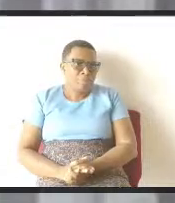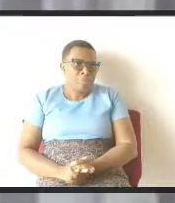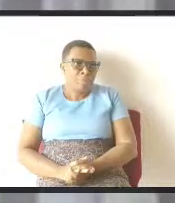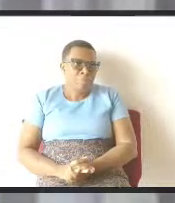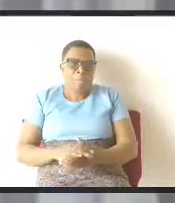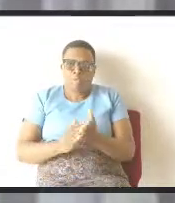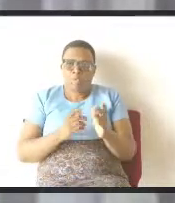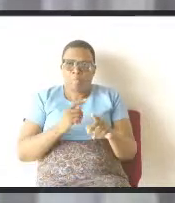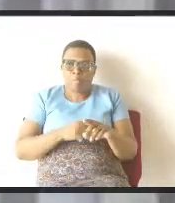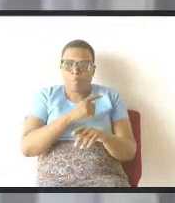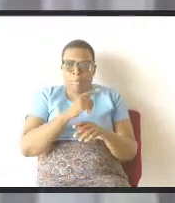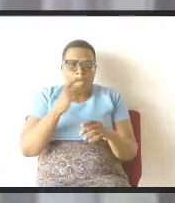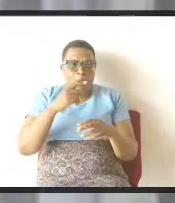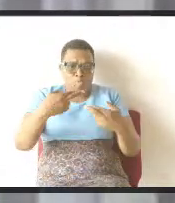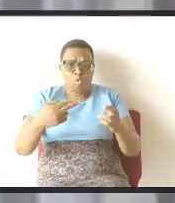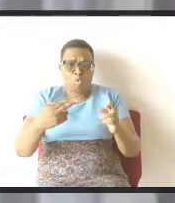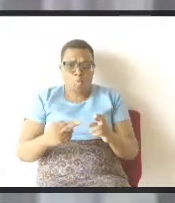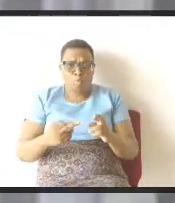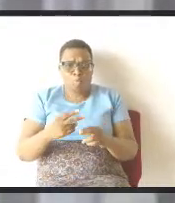I can study.